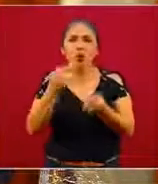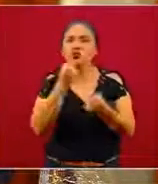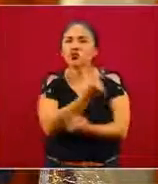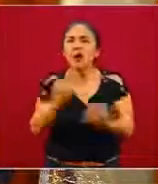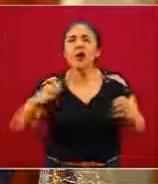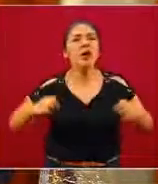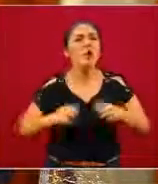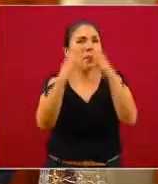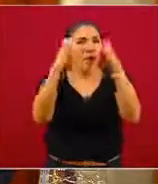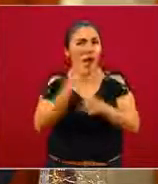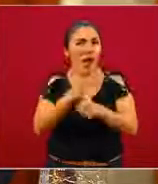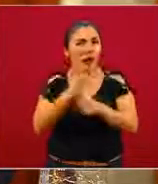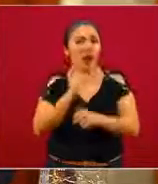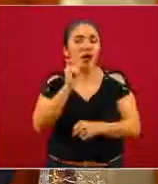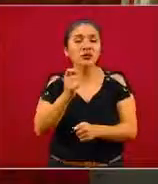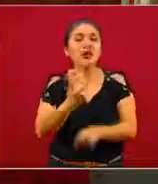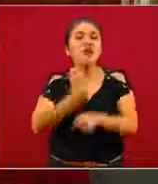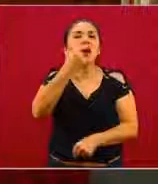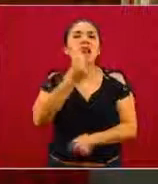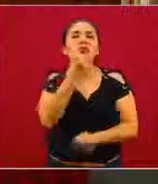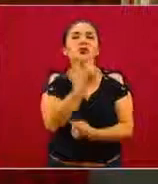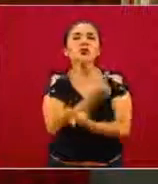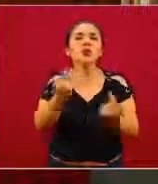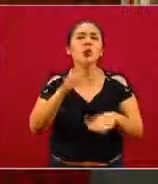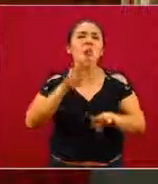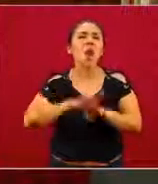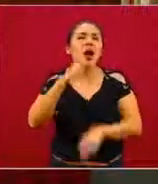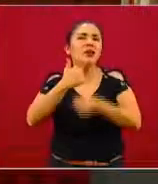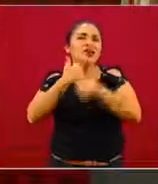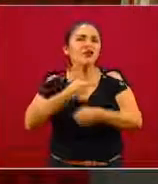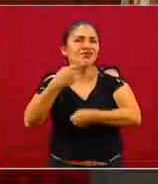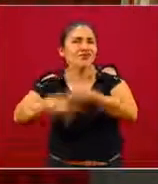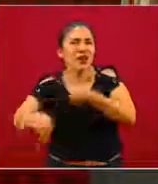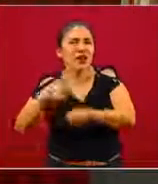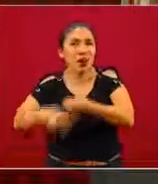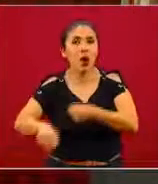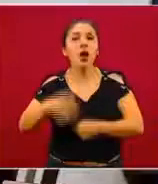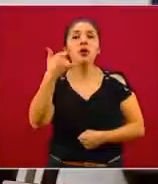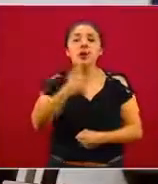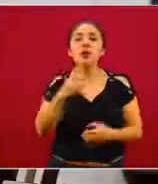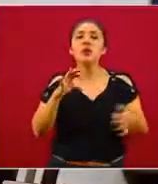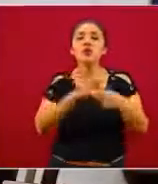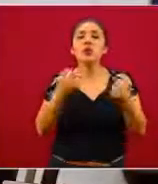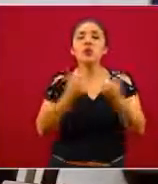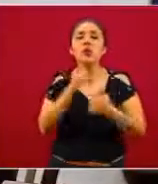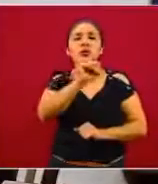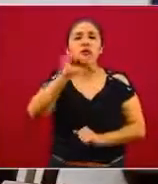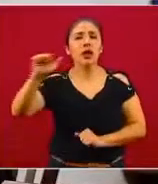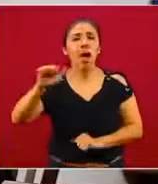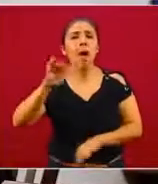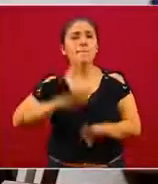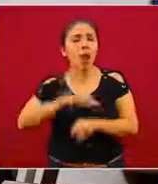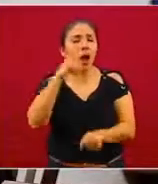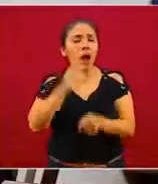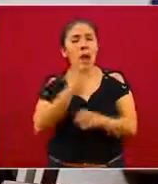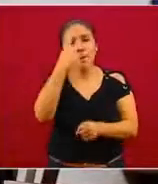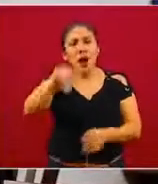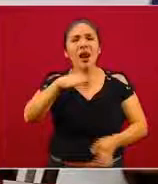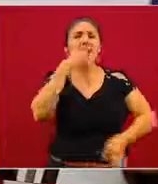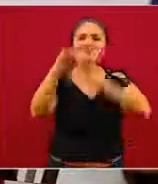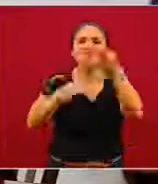with nutrition that primarily affect highly vulnerable children, and as well with the Ministry of